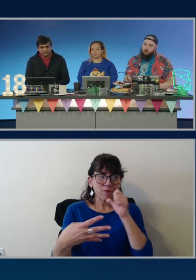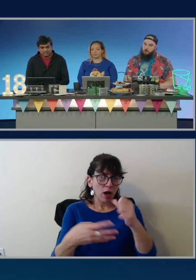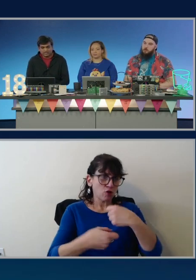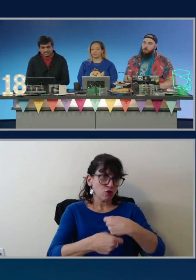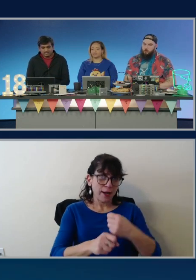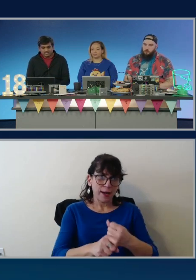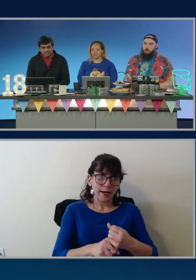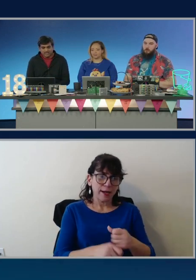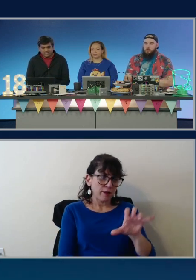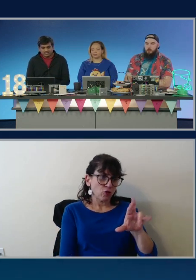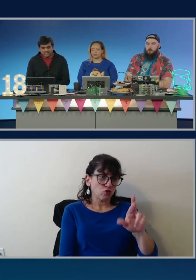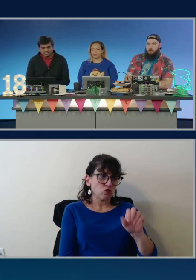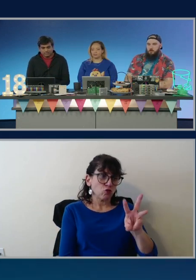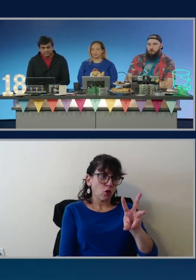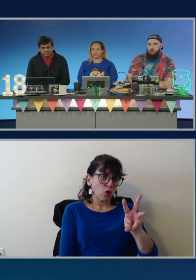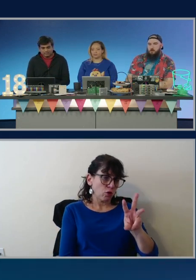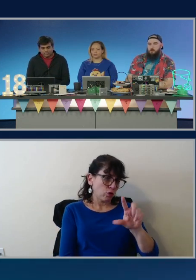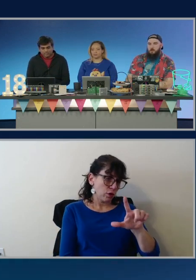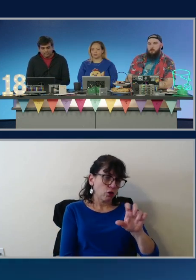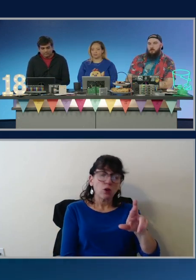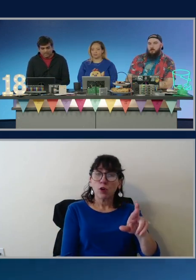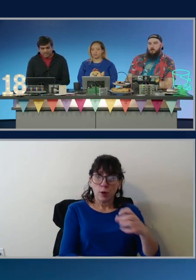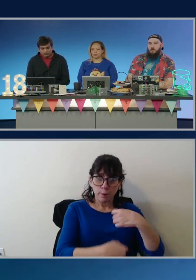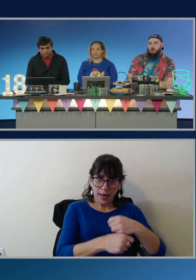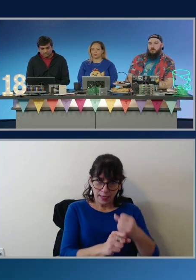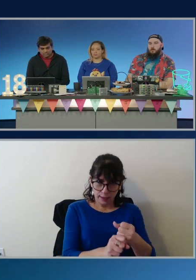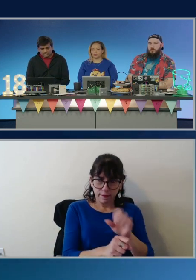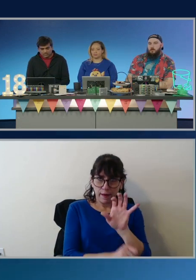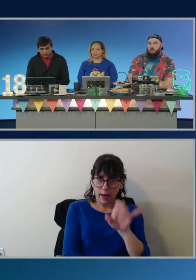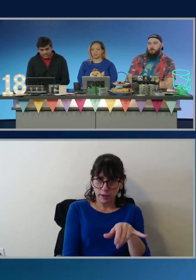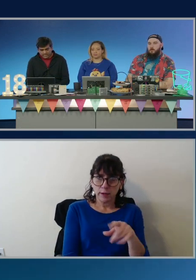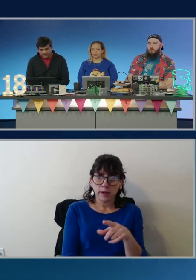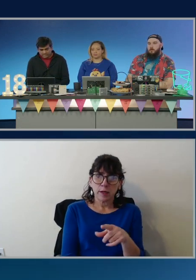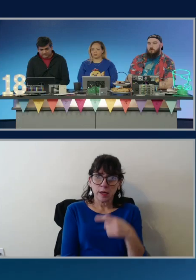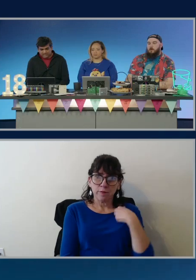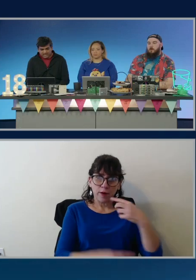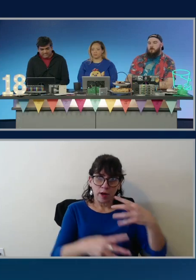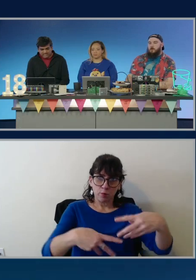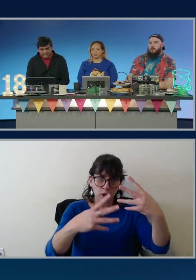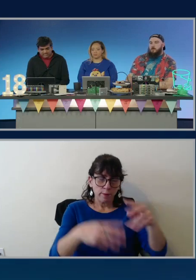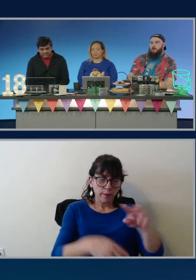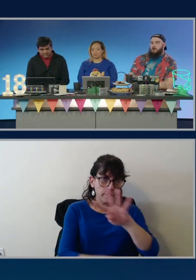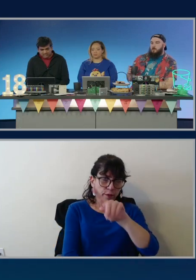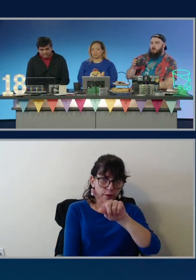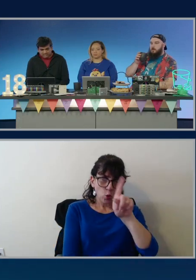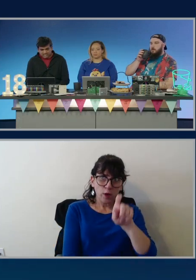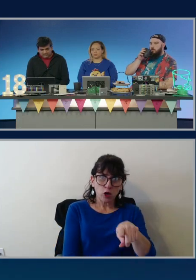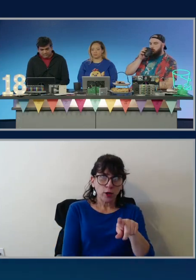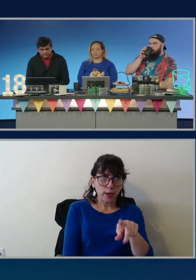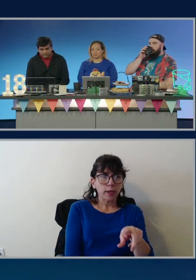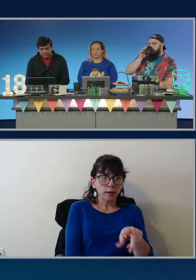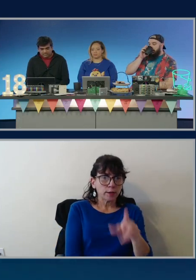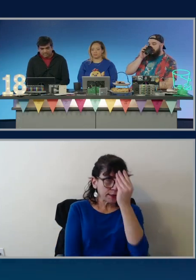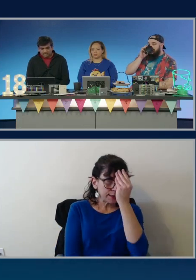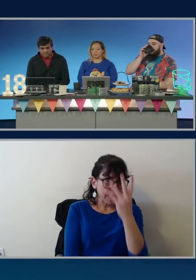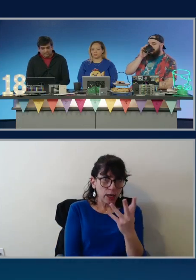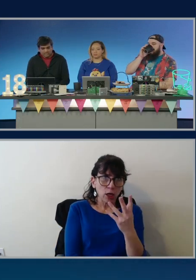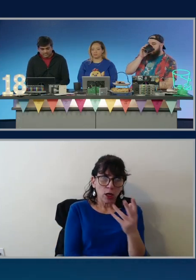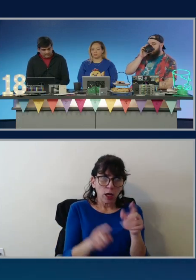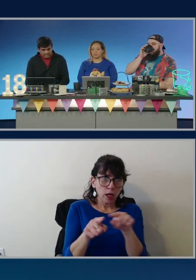crawler has created. And ultimately, if I come to this query editor, I can just